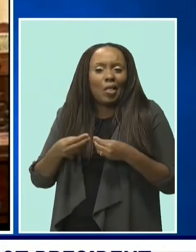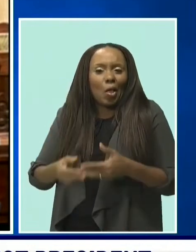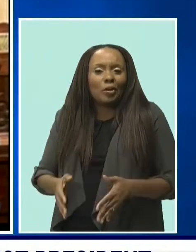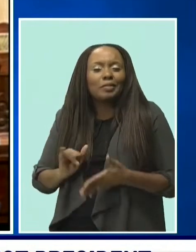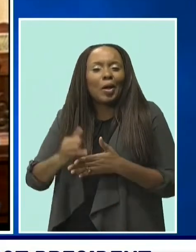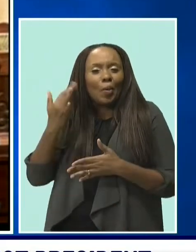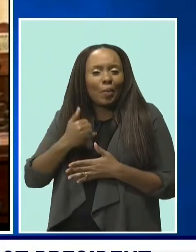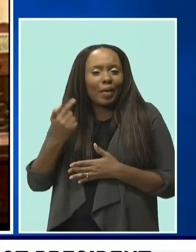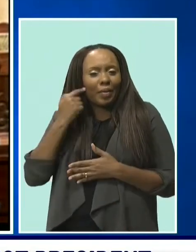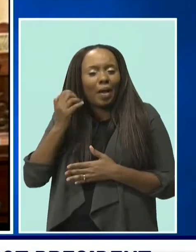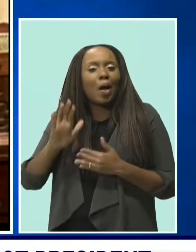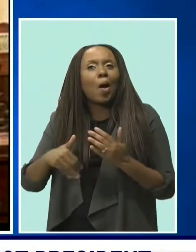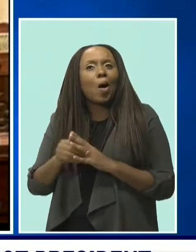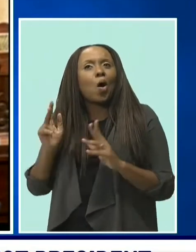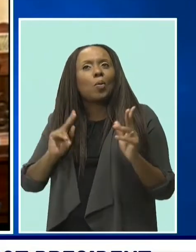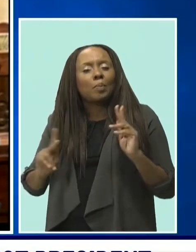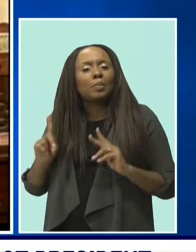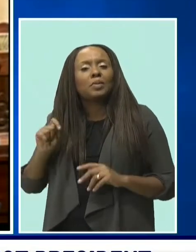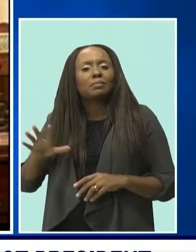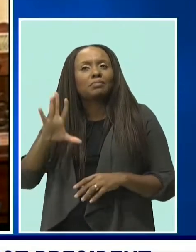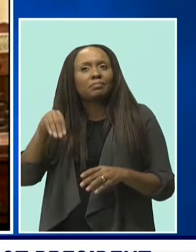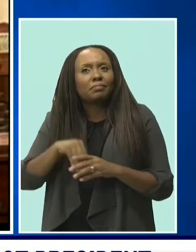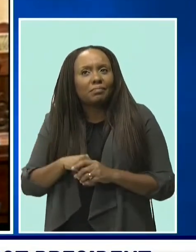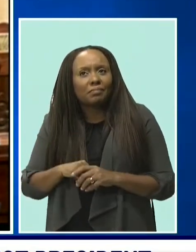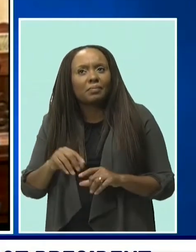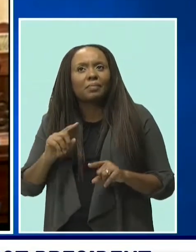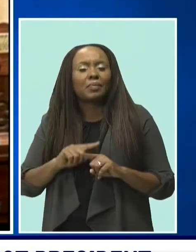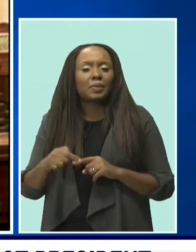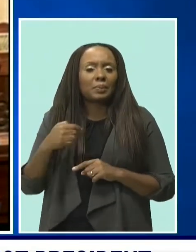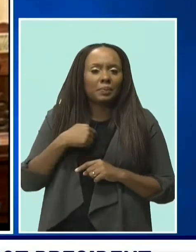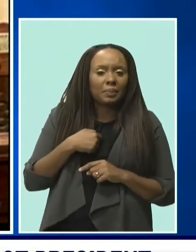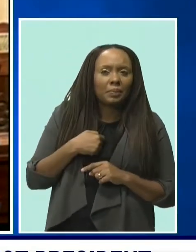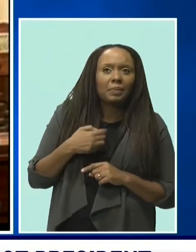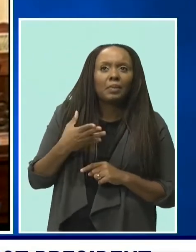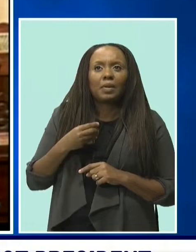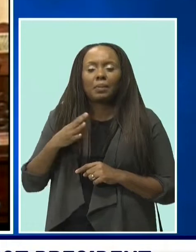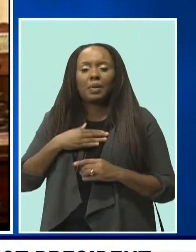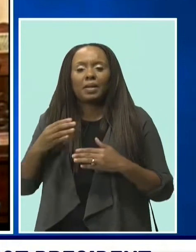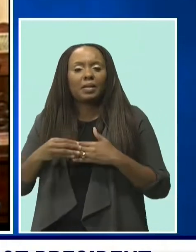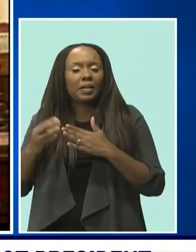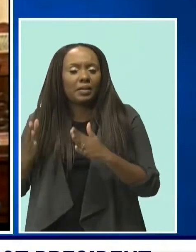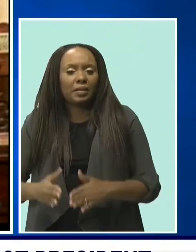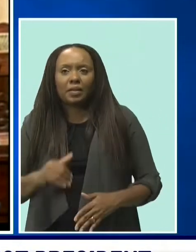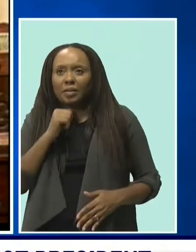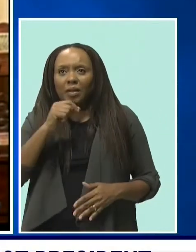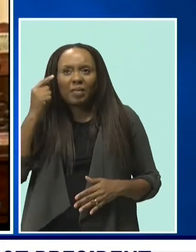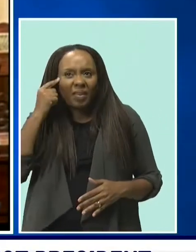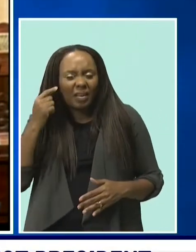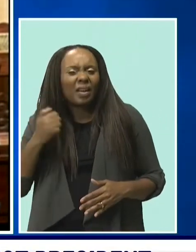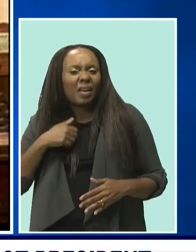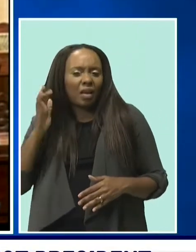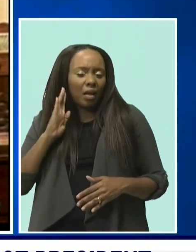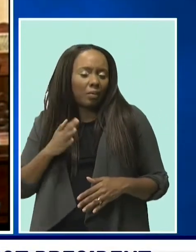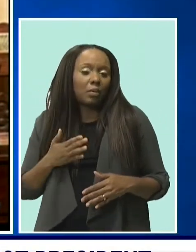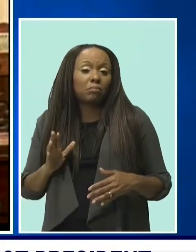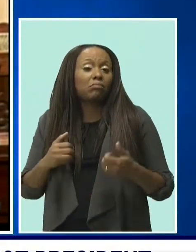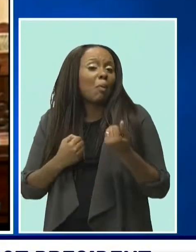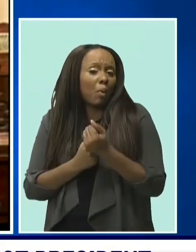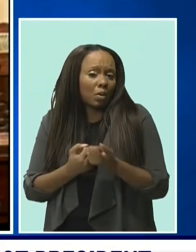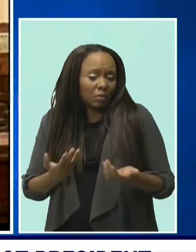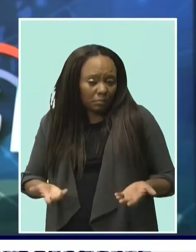it. But others, including my leader, thinks not, and I will have to go with the majority.